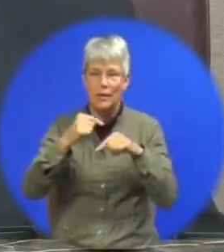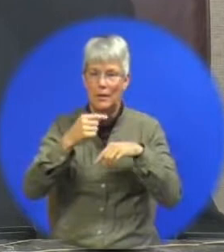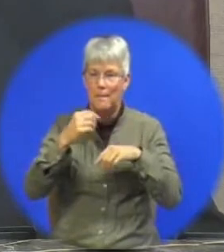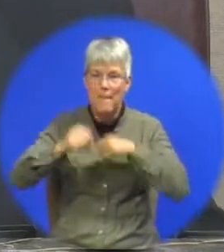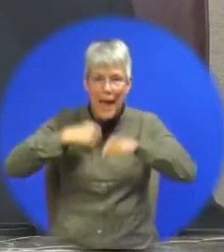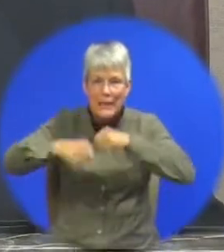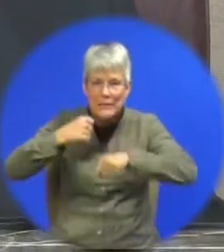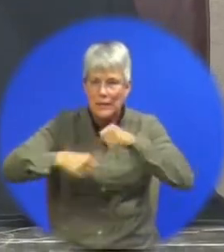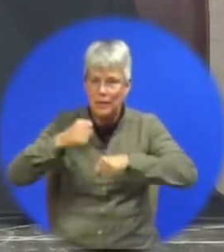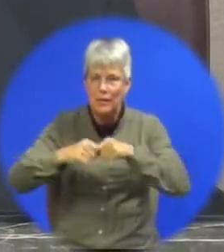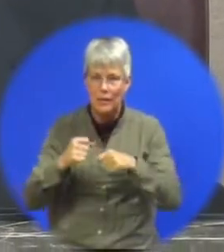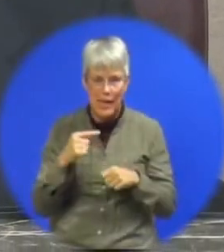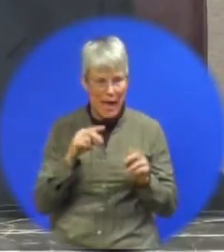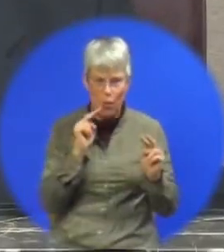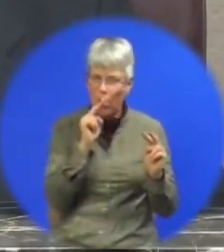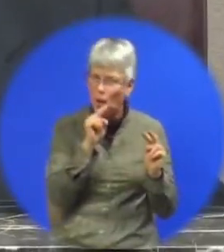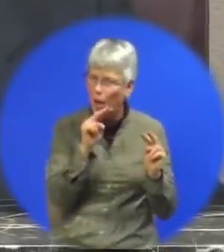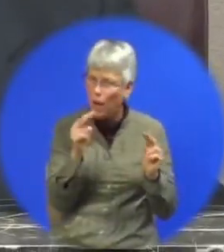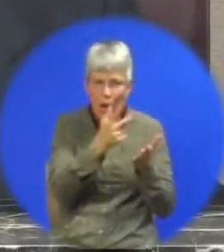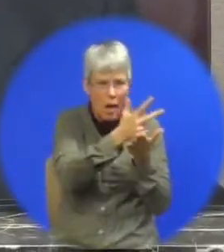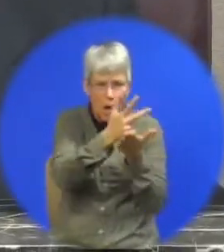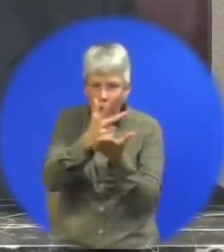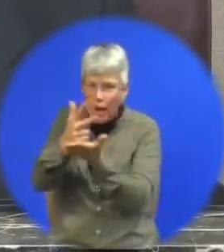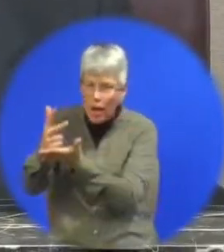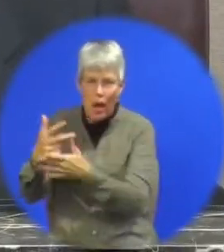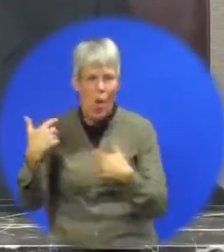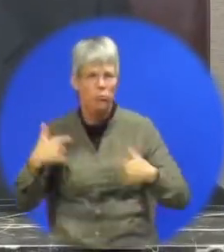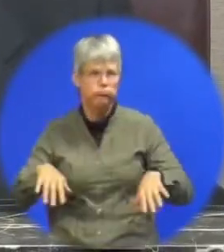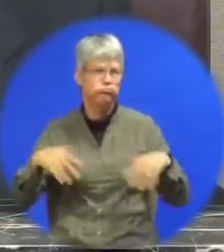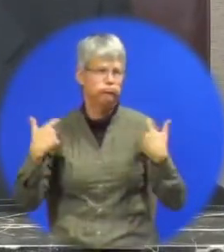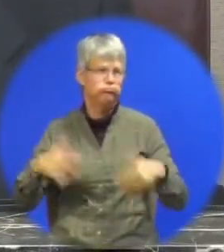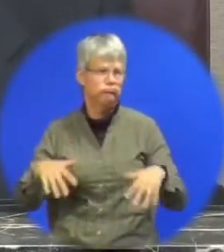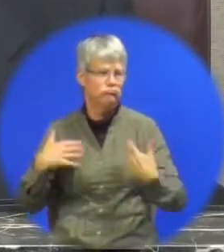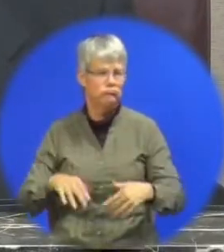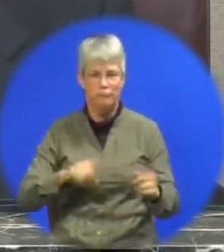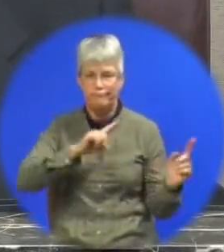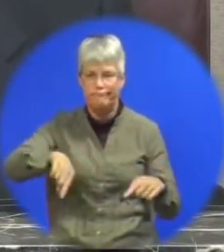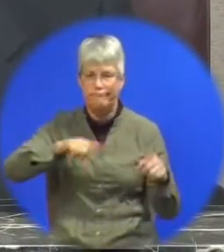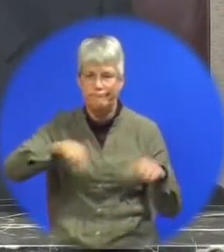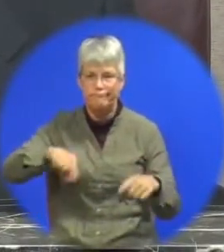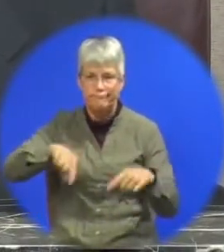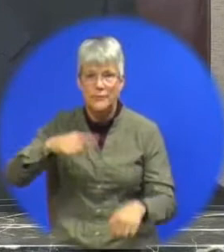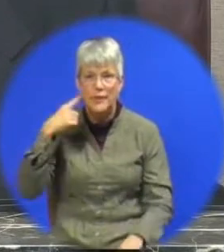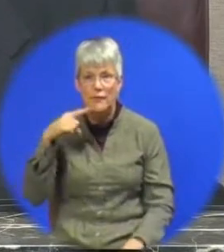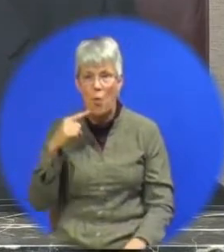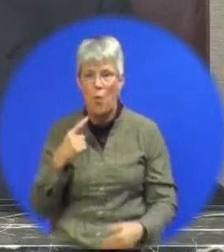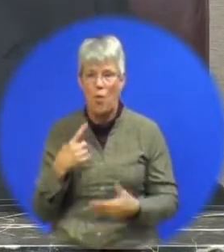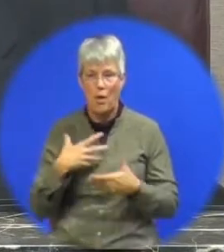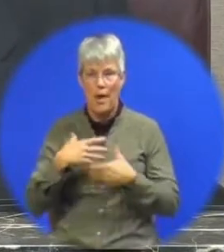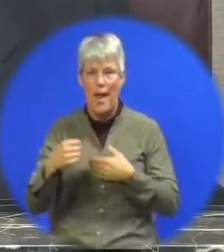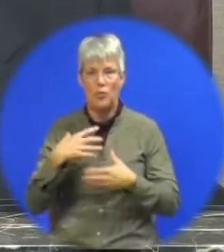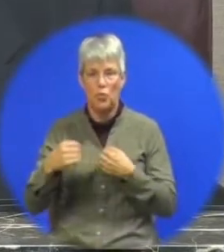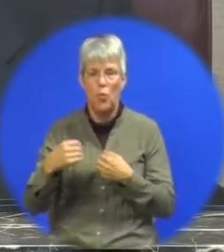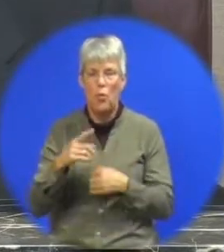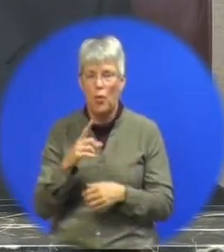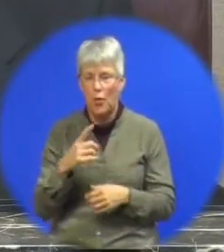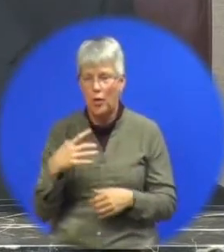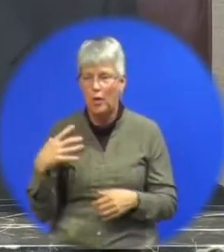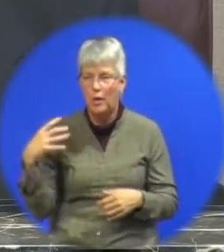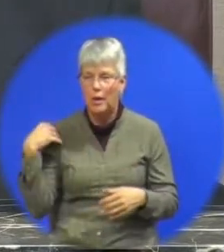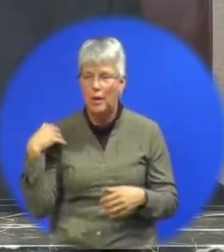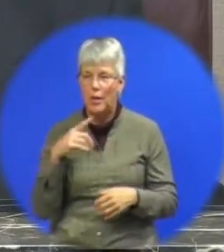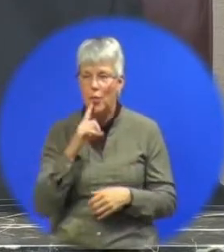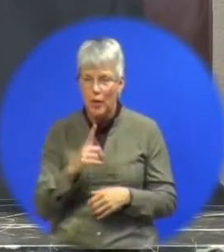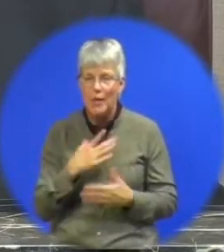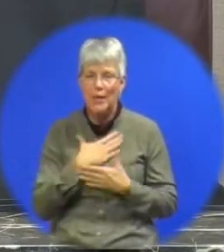cars when I drive through there were obvious outdoor recreation enthusiasts, and this will only help. So